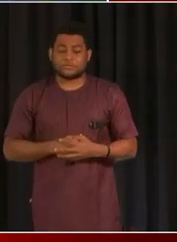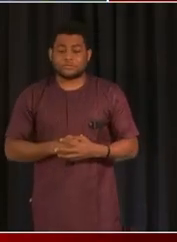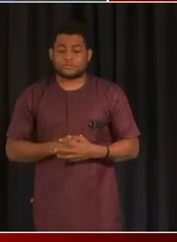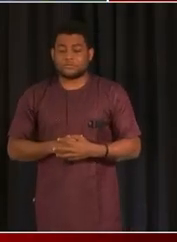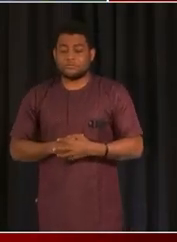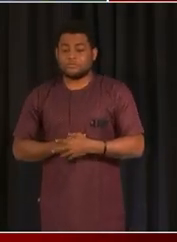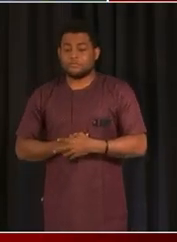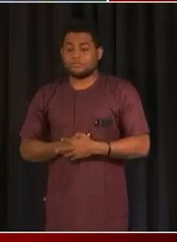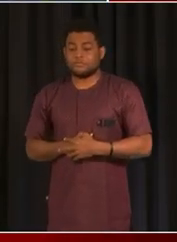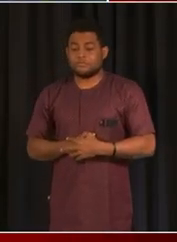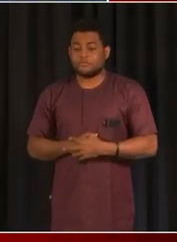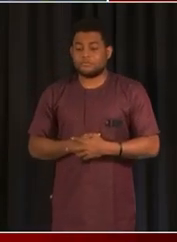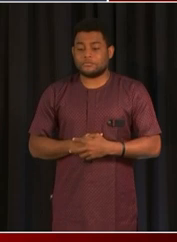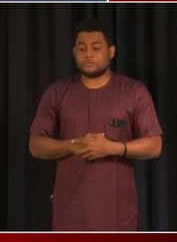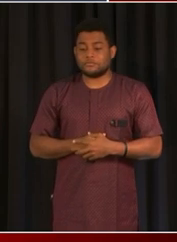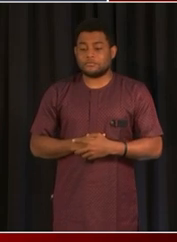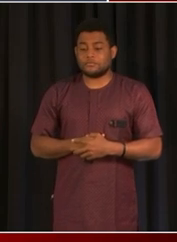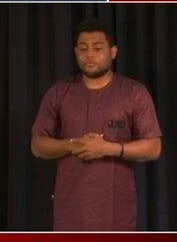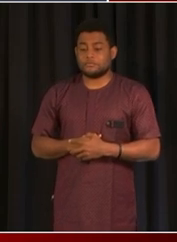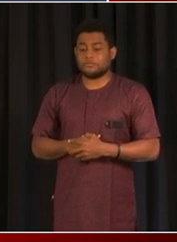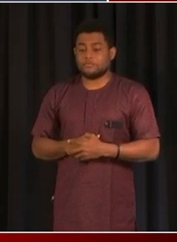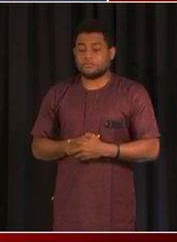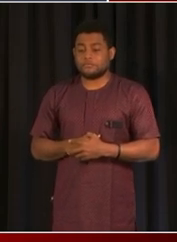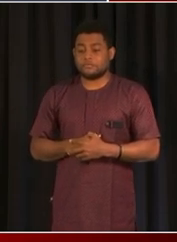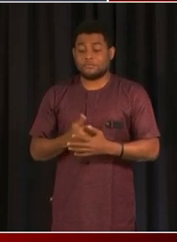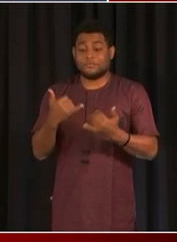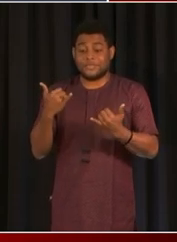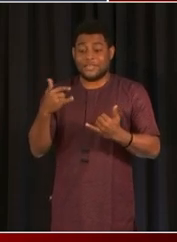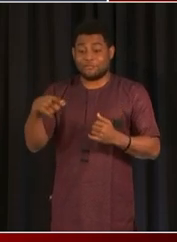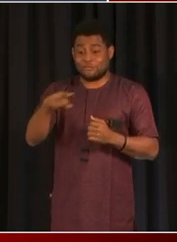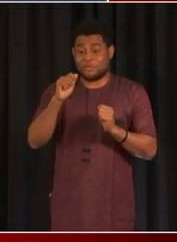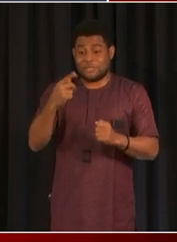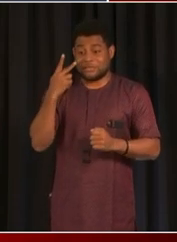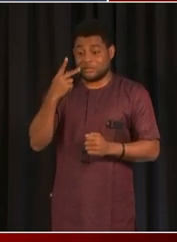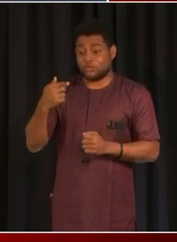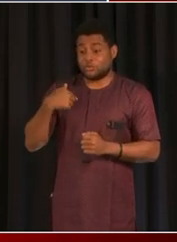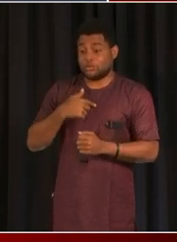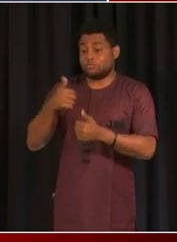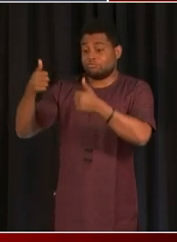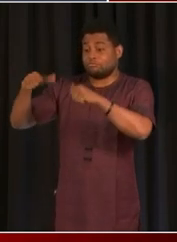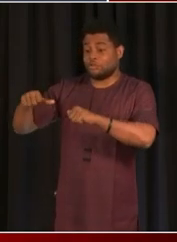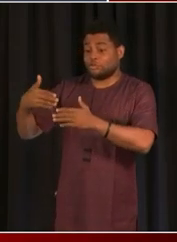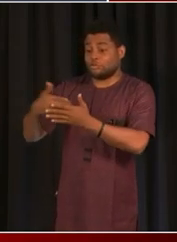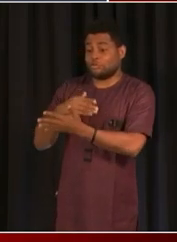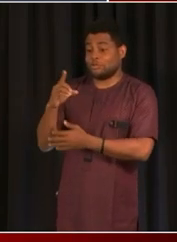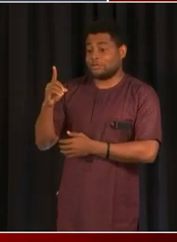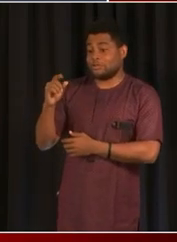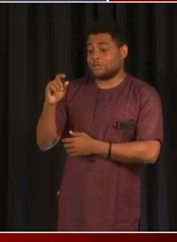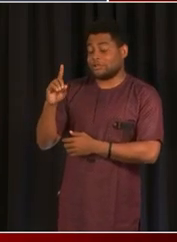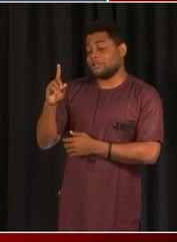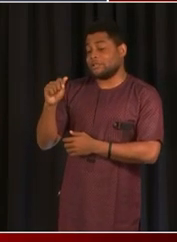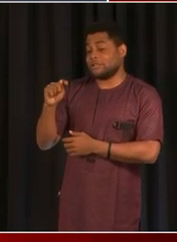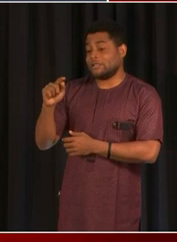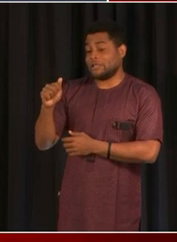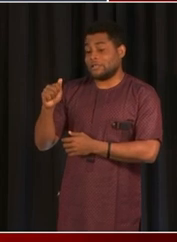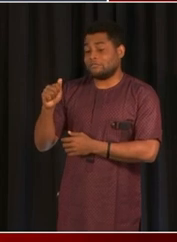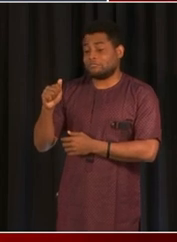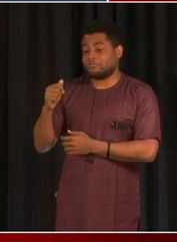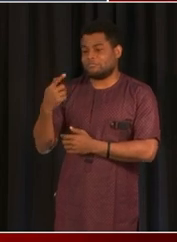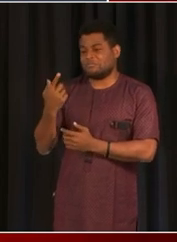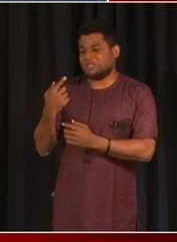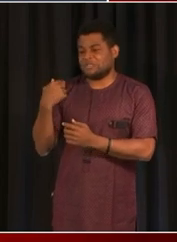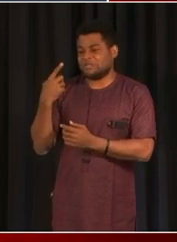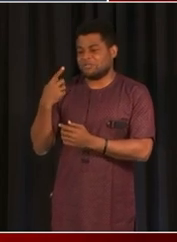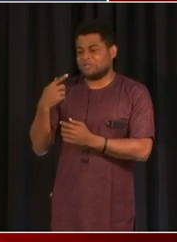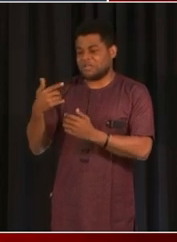you can see, we have posted our data. That includes data through last week. Weekend data we'll post as